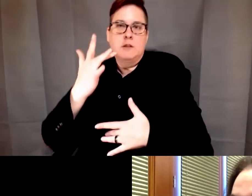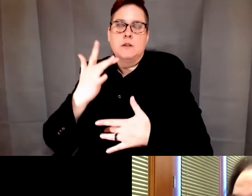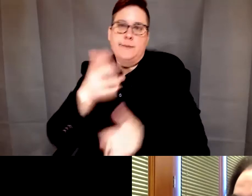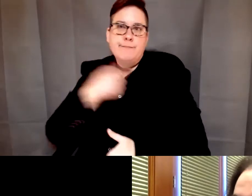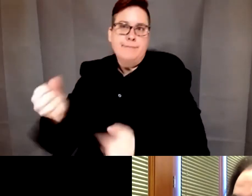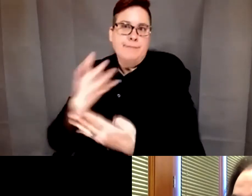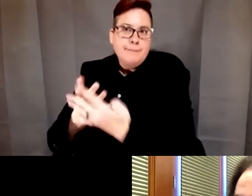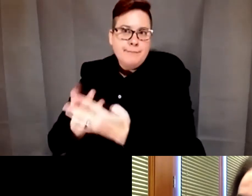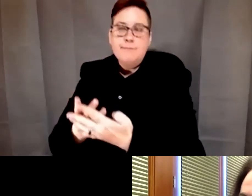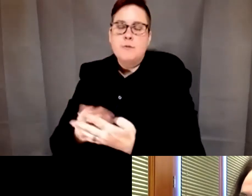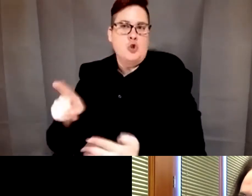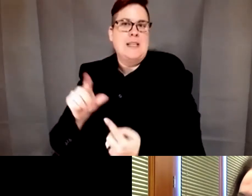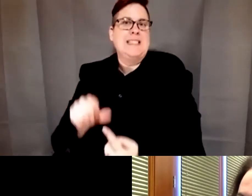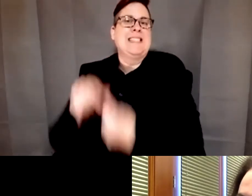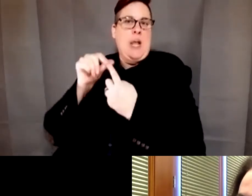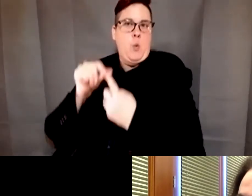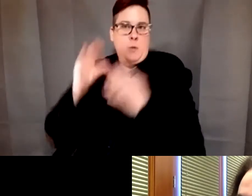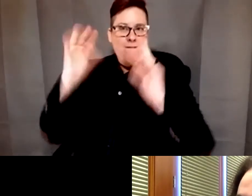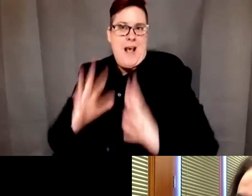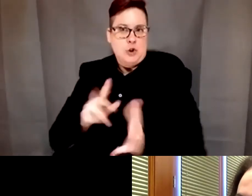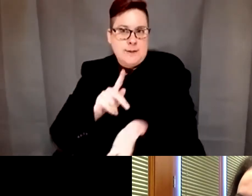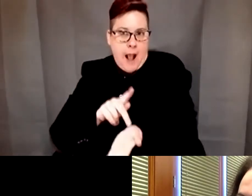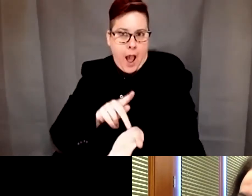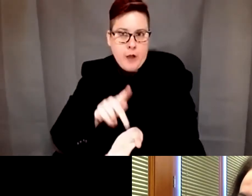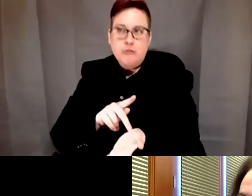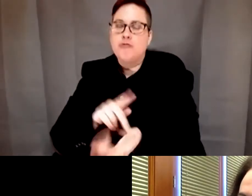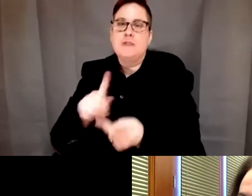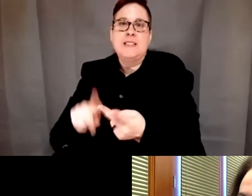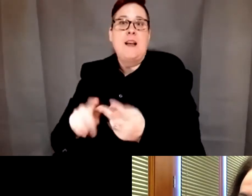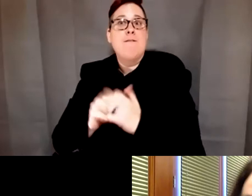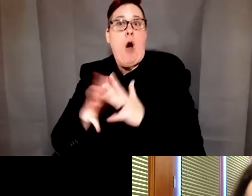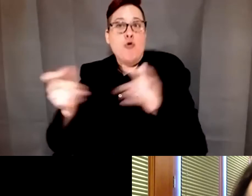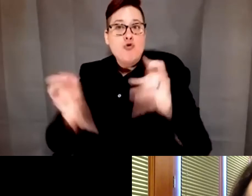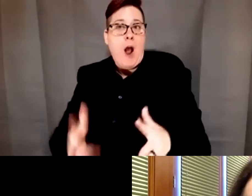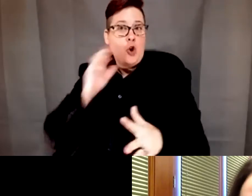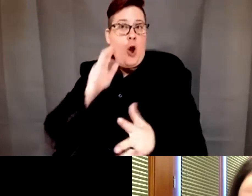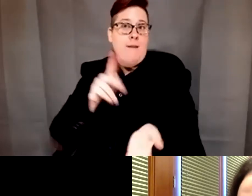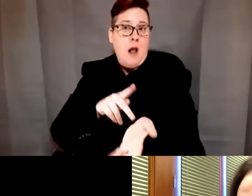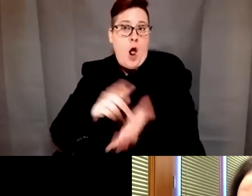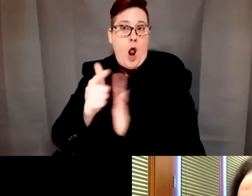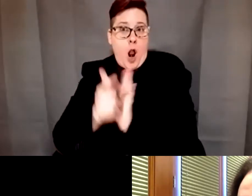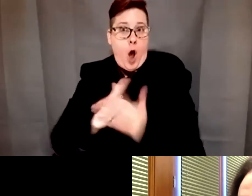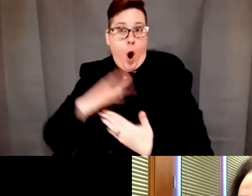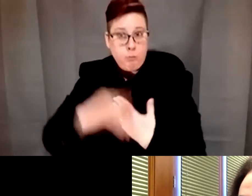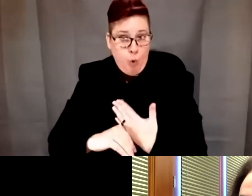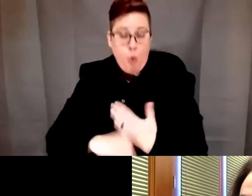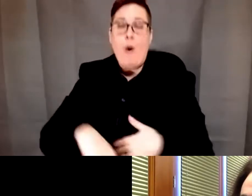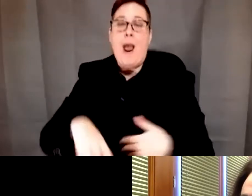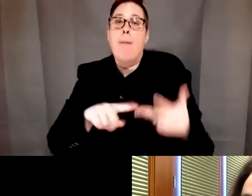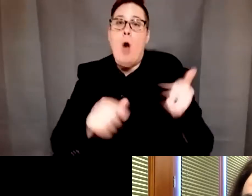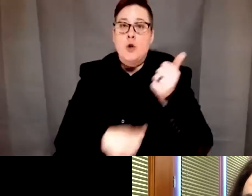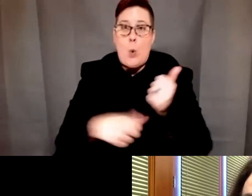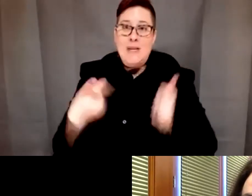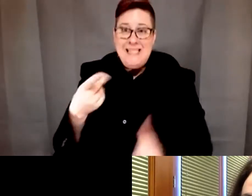a distinguished professor of psychiatry, founding director of Psychiatry Law Program, and associate dean for